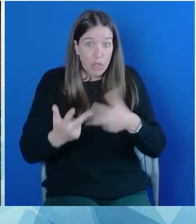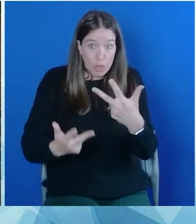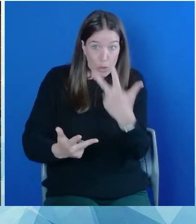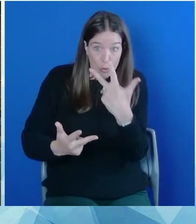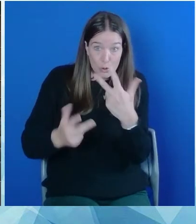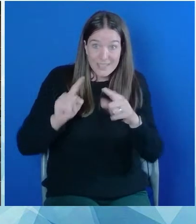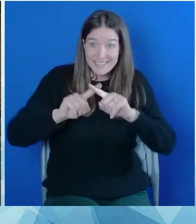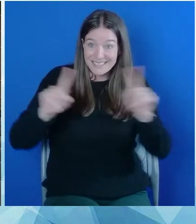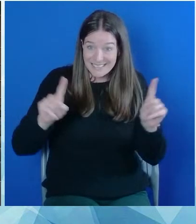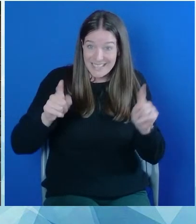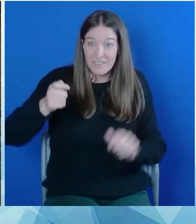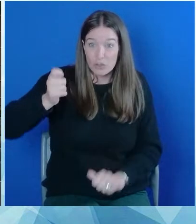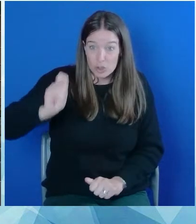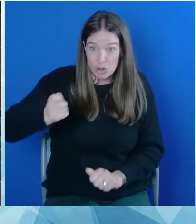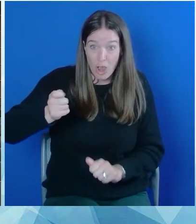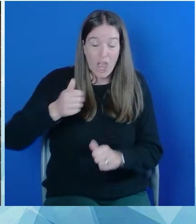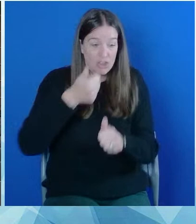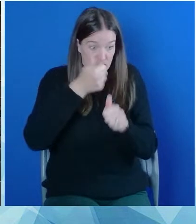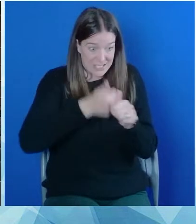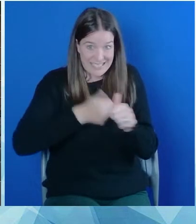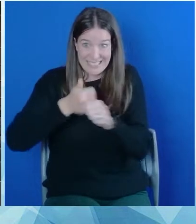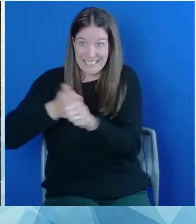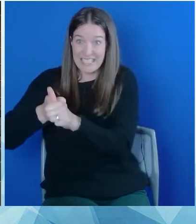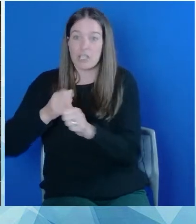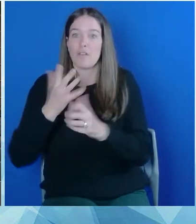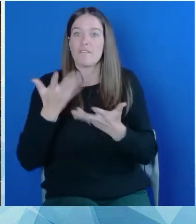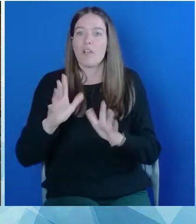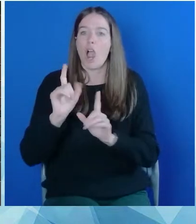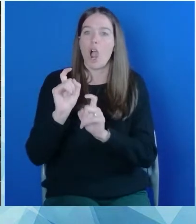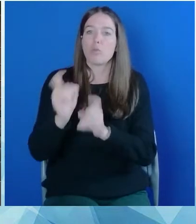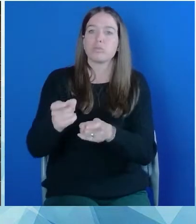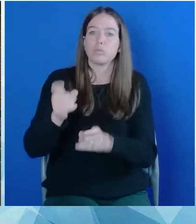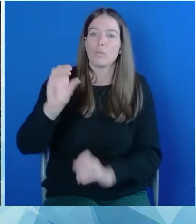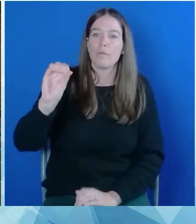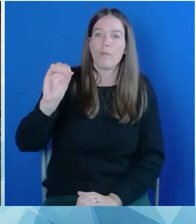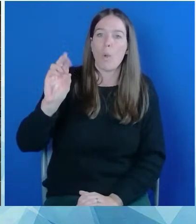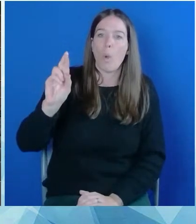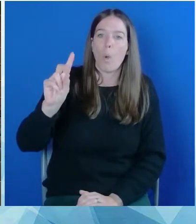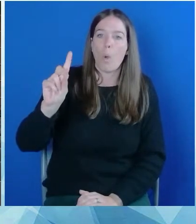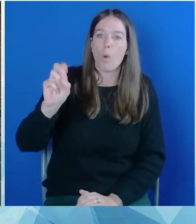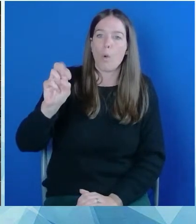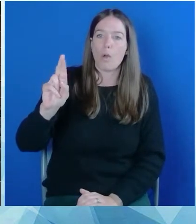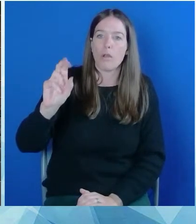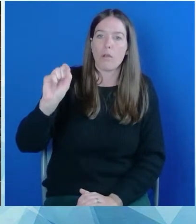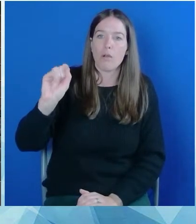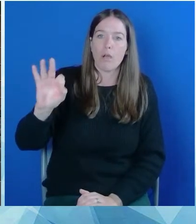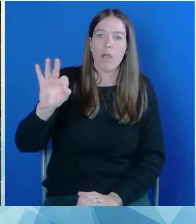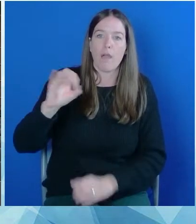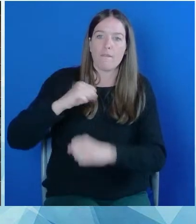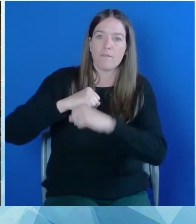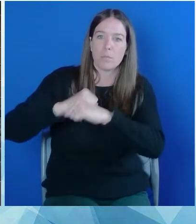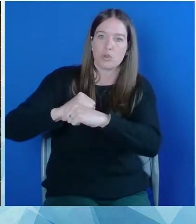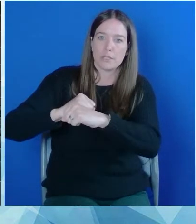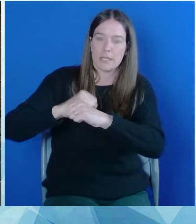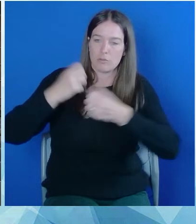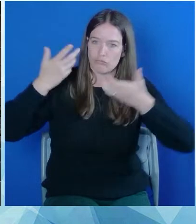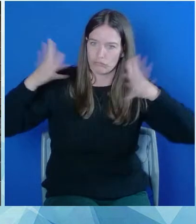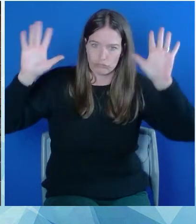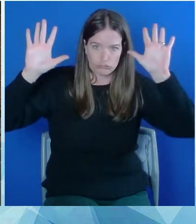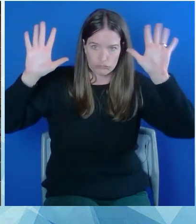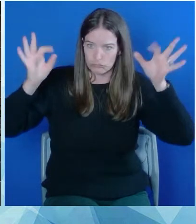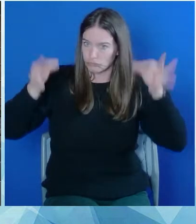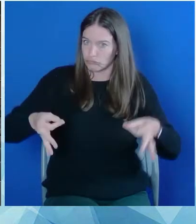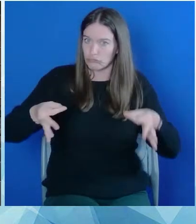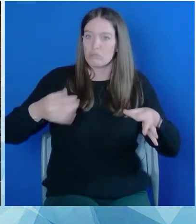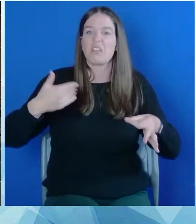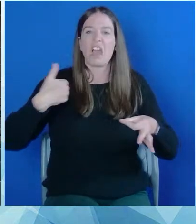for protecting these children. These are not the first kids. I have an envelope full of letters from people